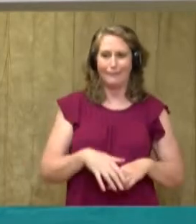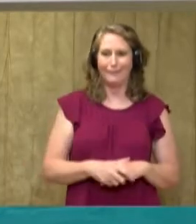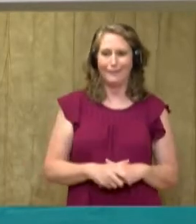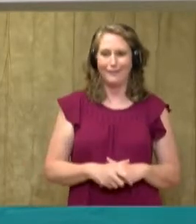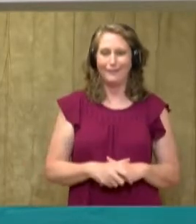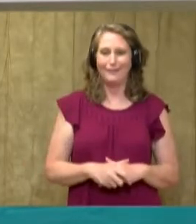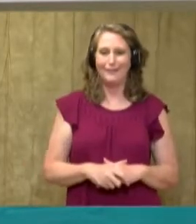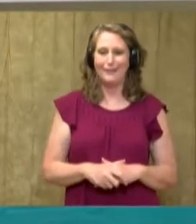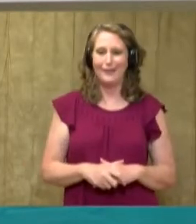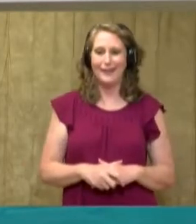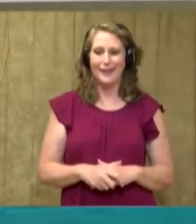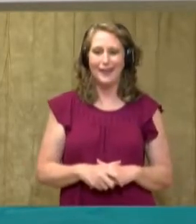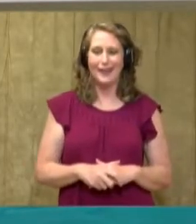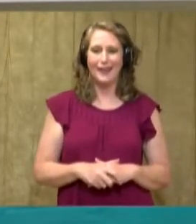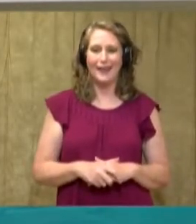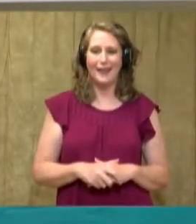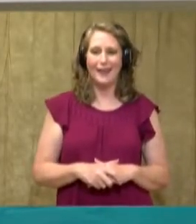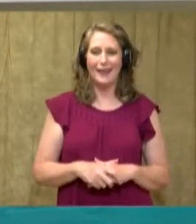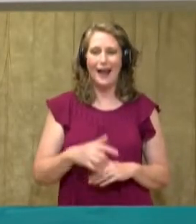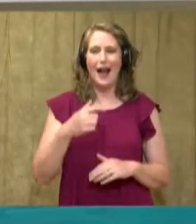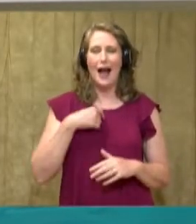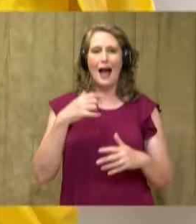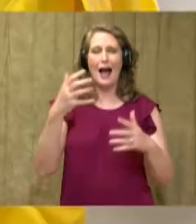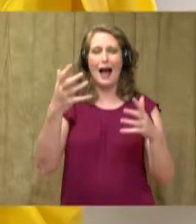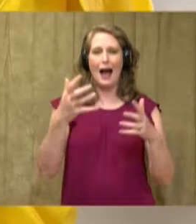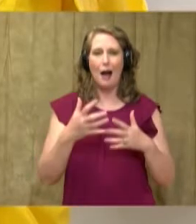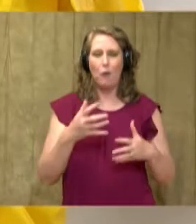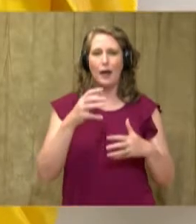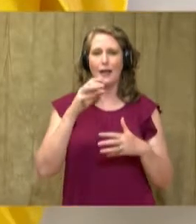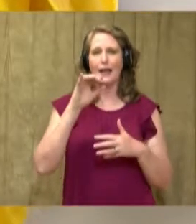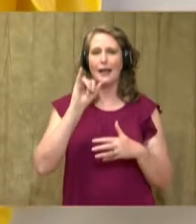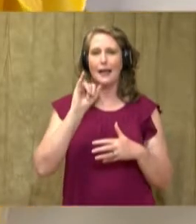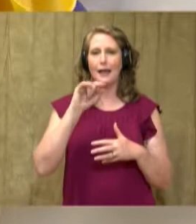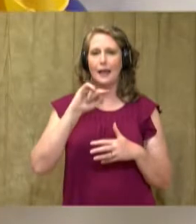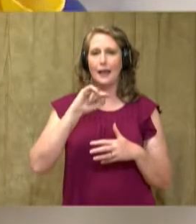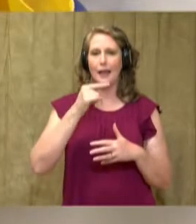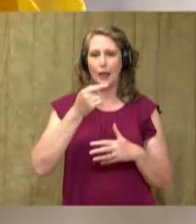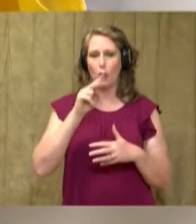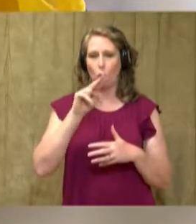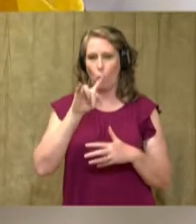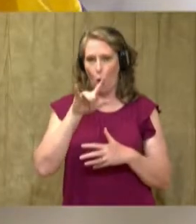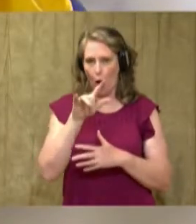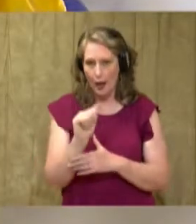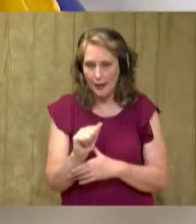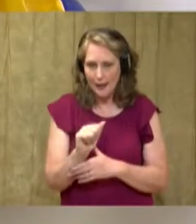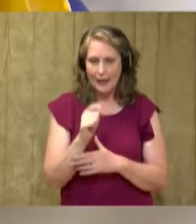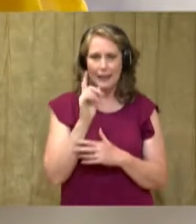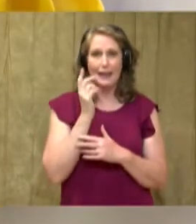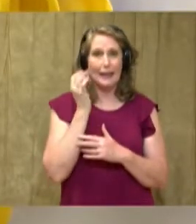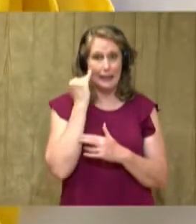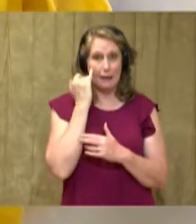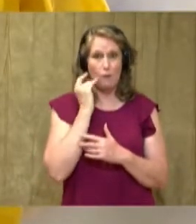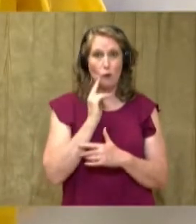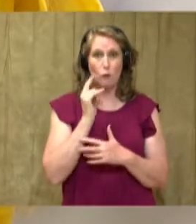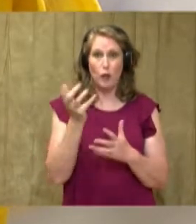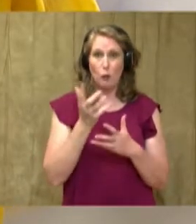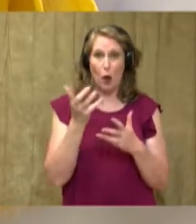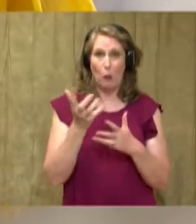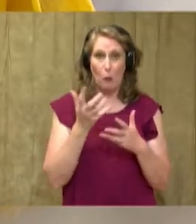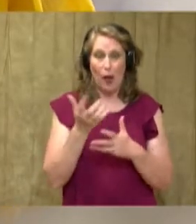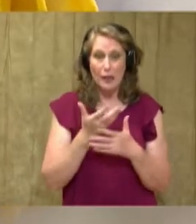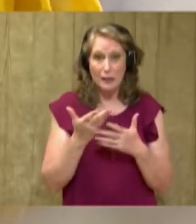right, I wanna iguana. So if you really, really, really want